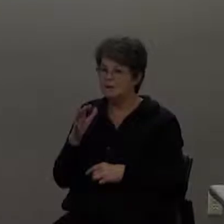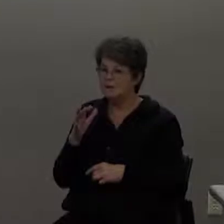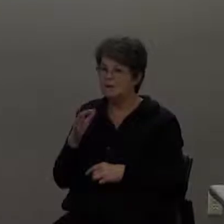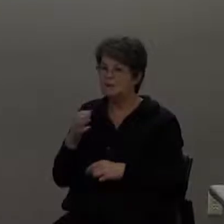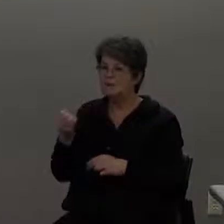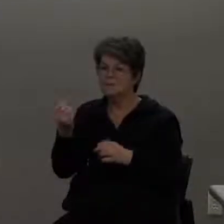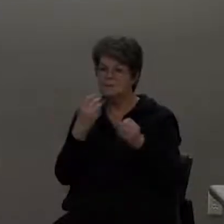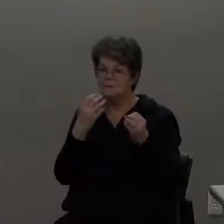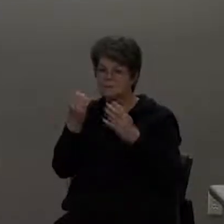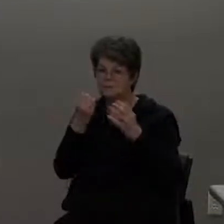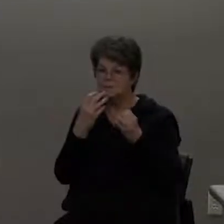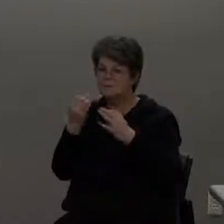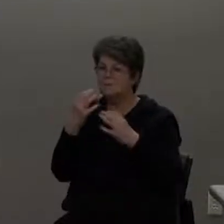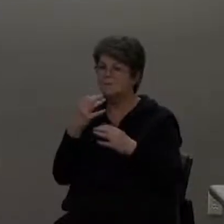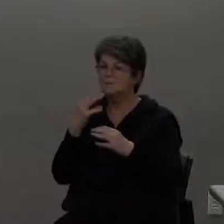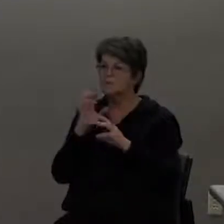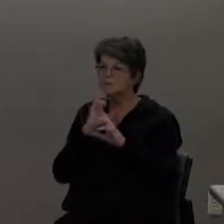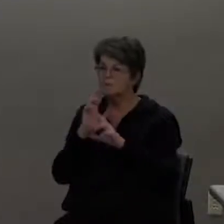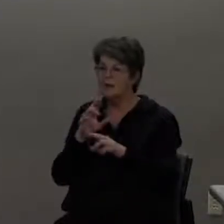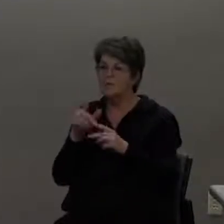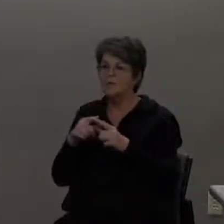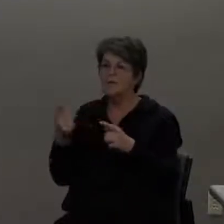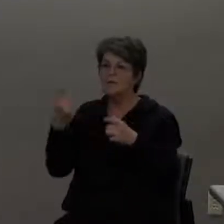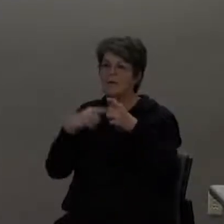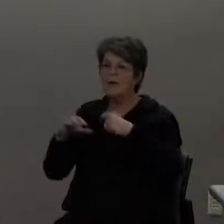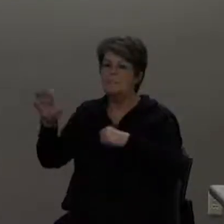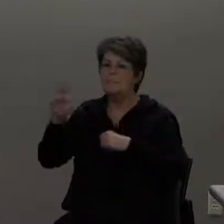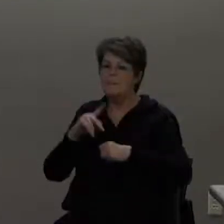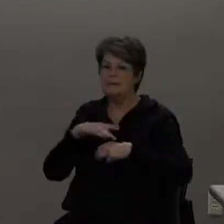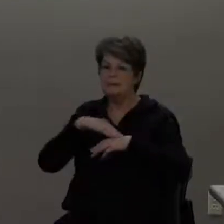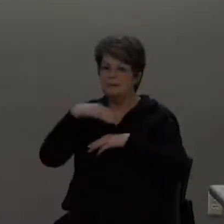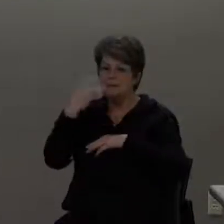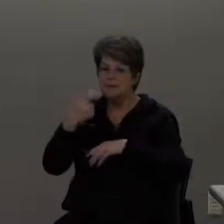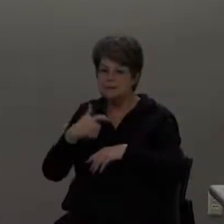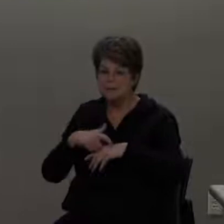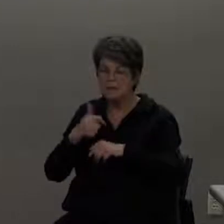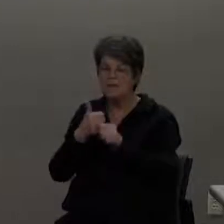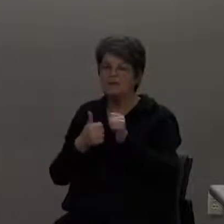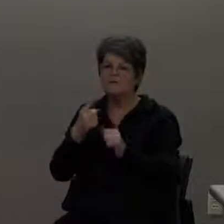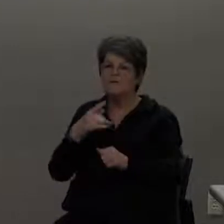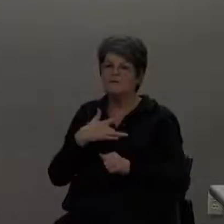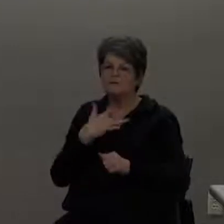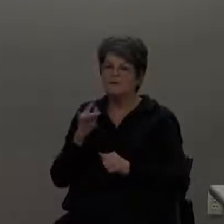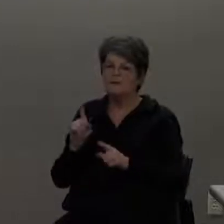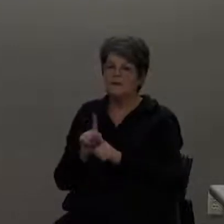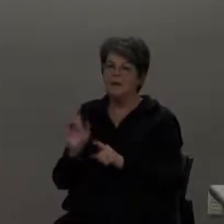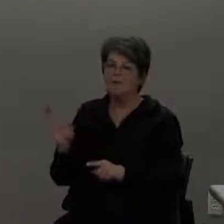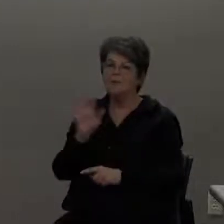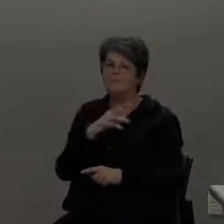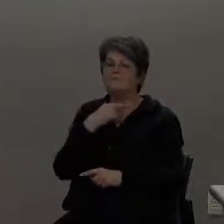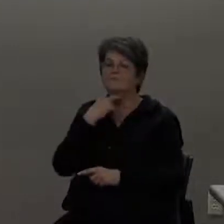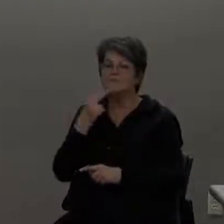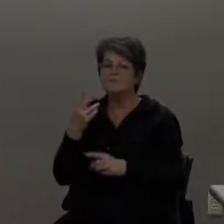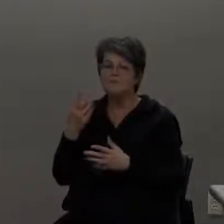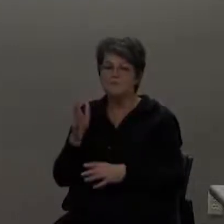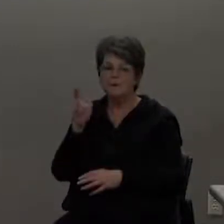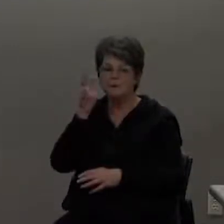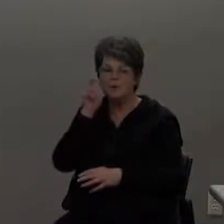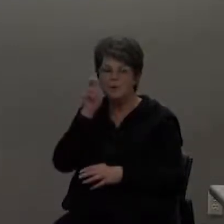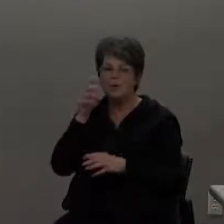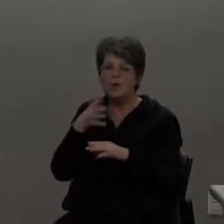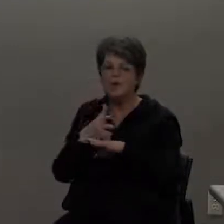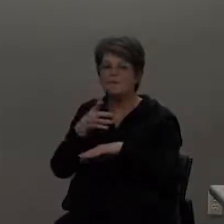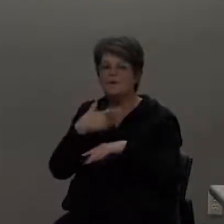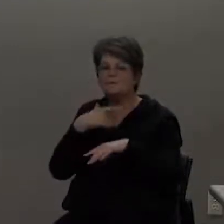back their responses to this, so that when we come back and talk about the next iteration, everyone feels like their voice has been heard after they had some time to